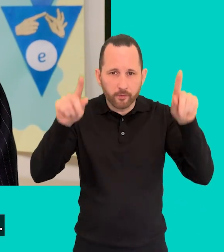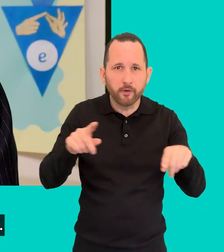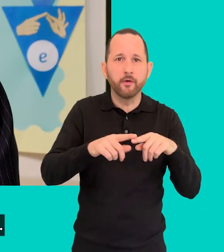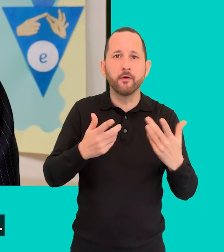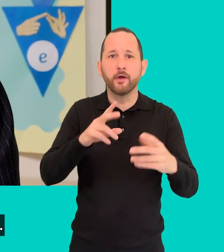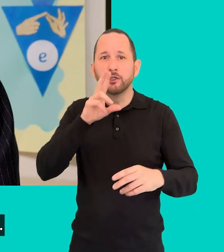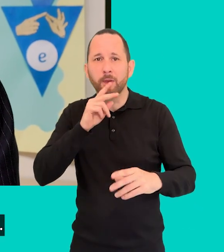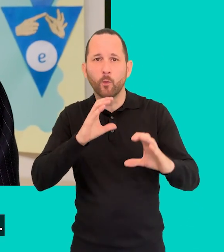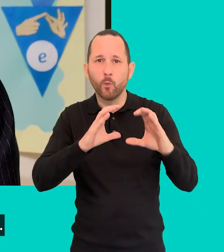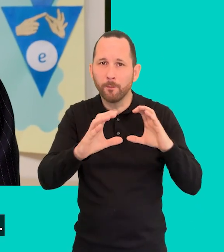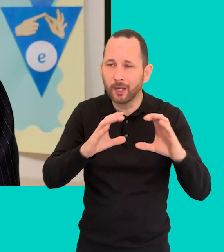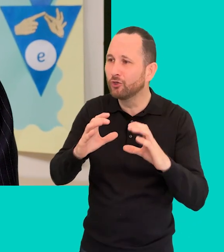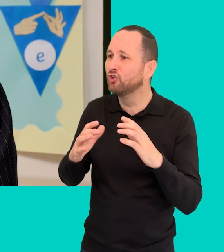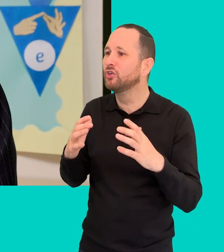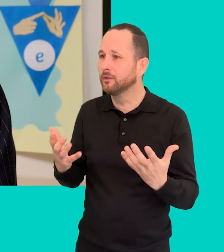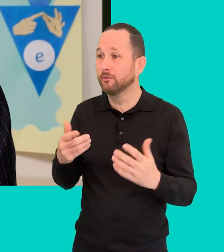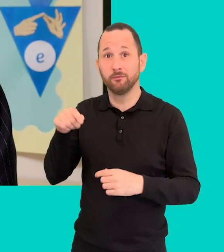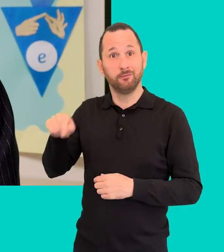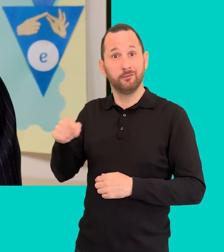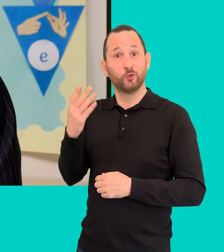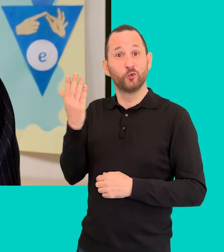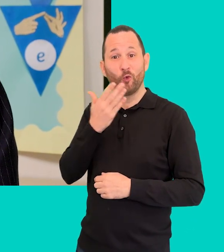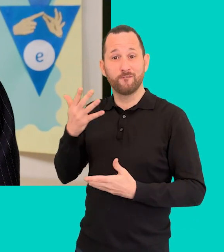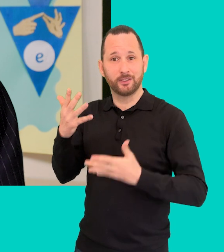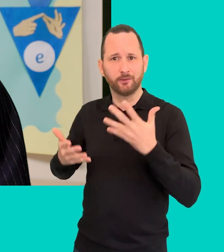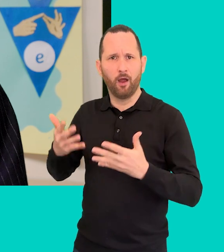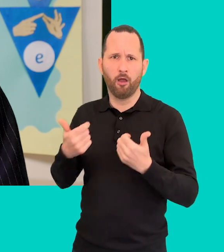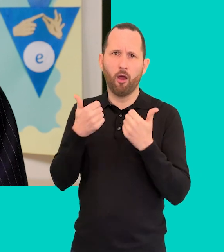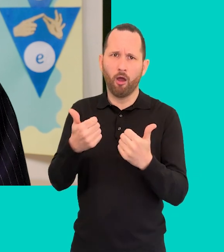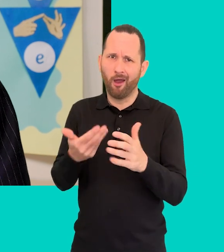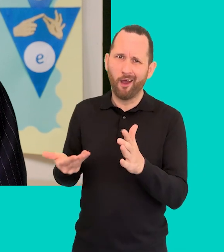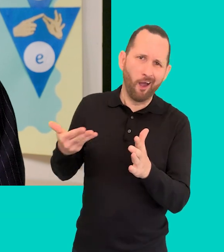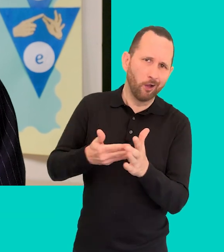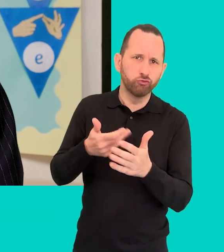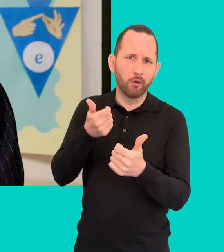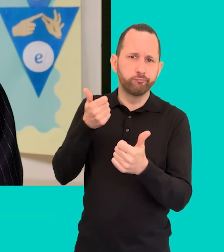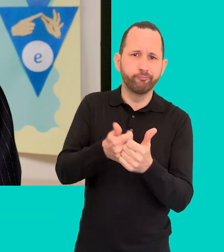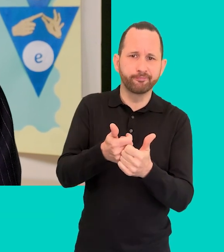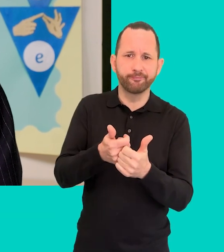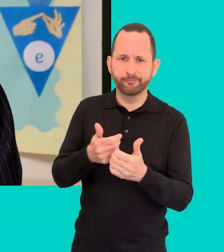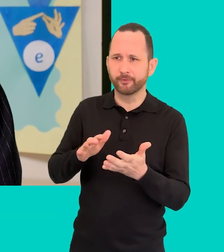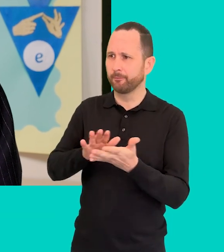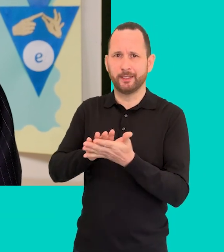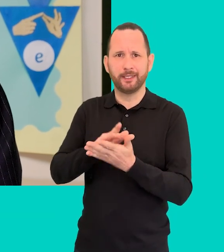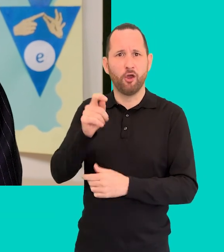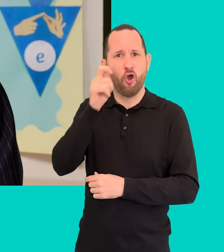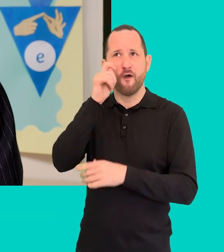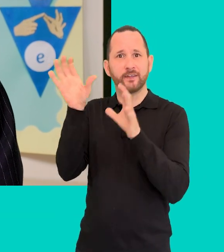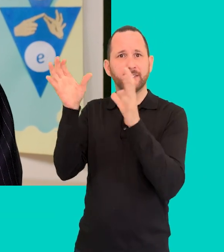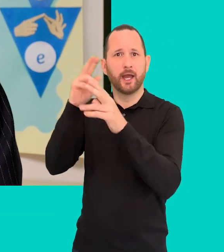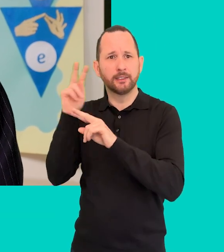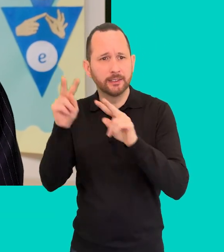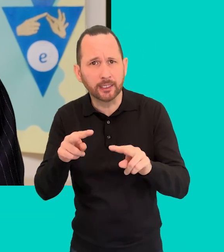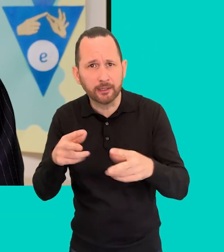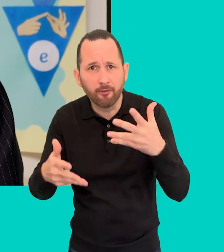lot of spoken communication, but the School of Science can add another layer to that, which people like Ofsted